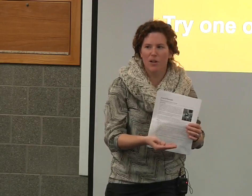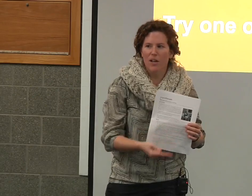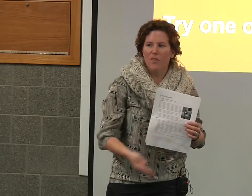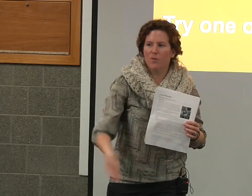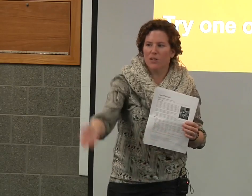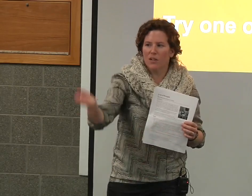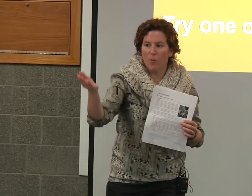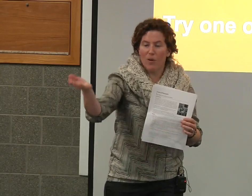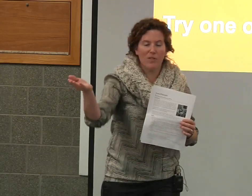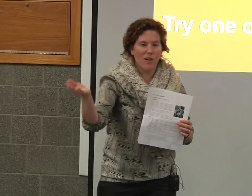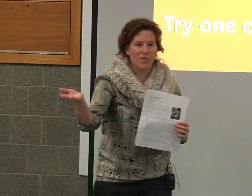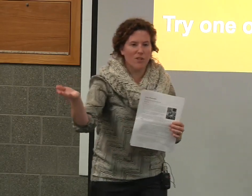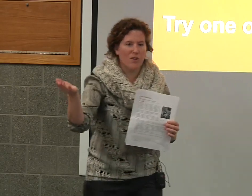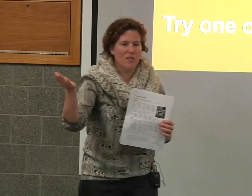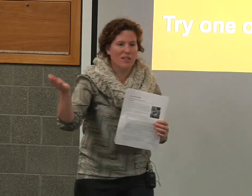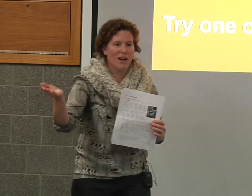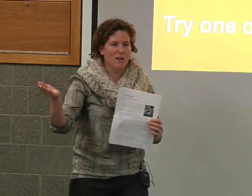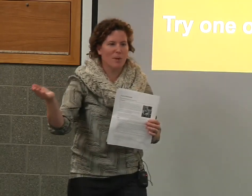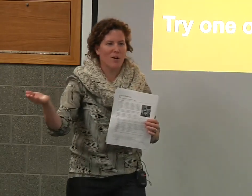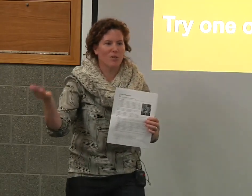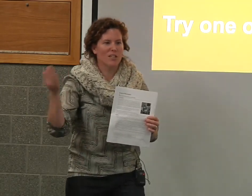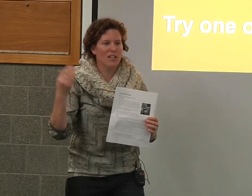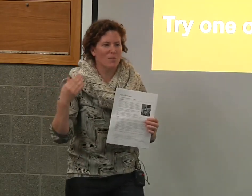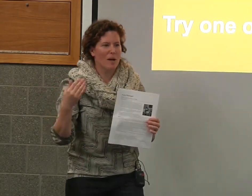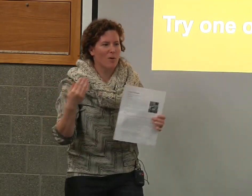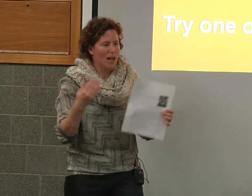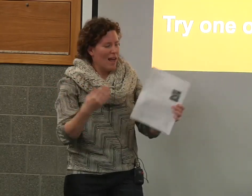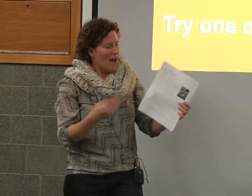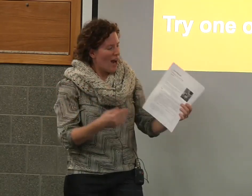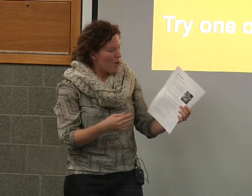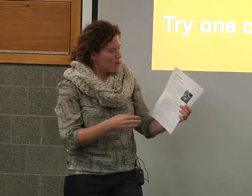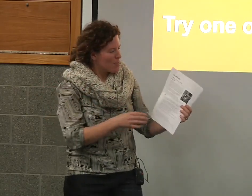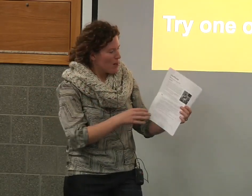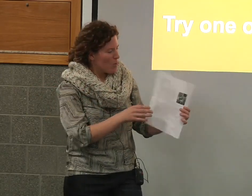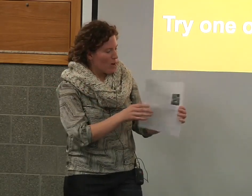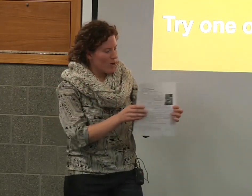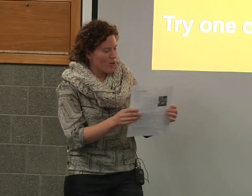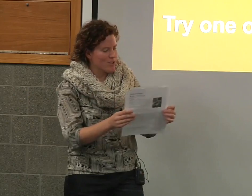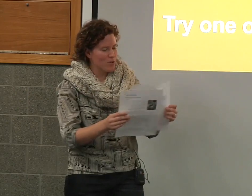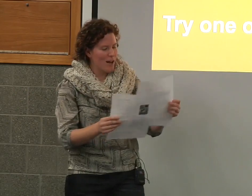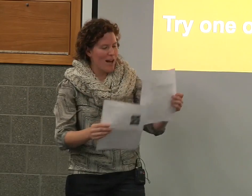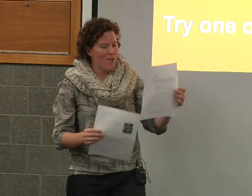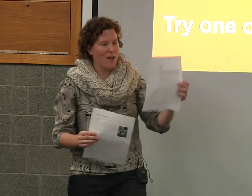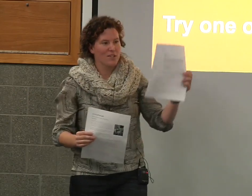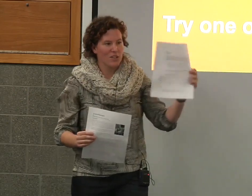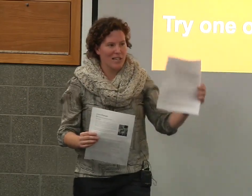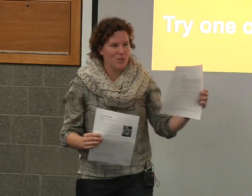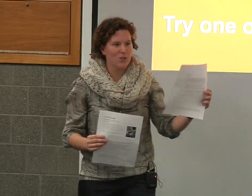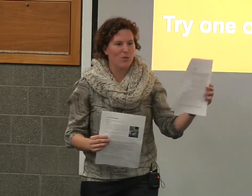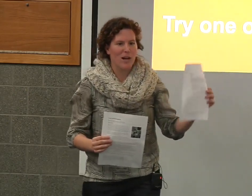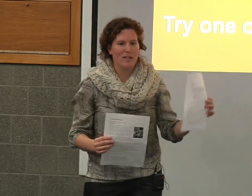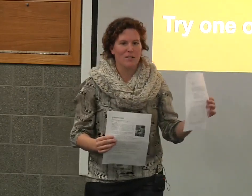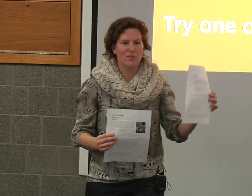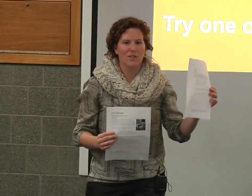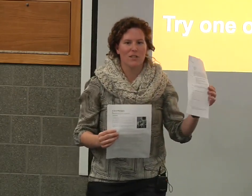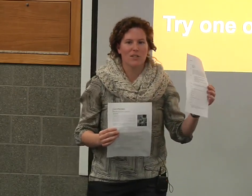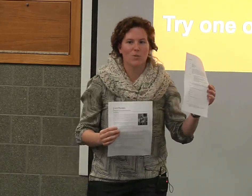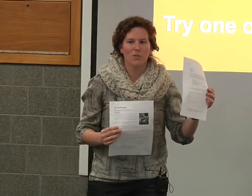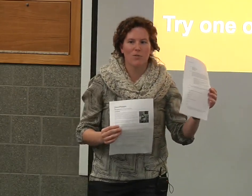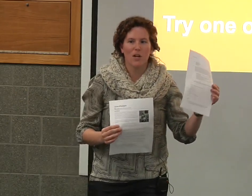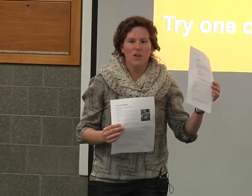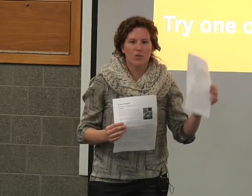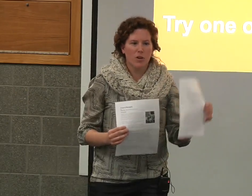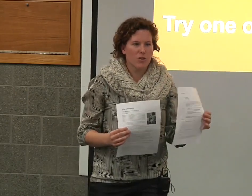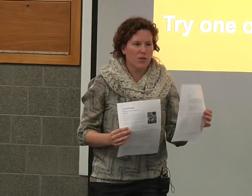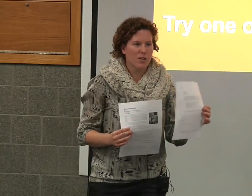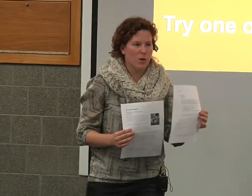with a neighbor. We were having a conversation on the side about thinking about how this might work, right? So you have, as a teacher, you have access to